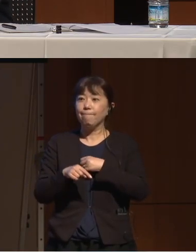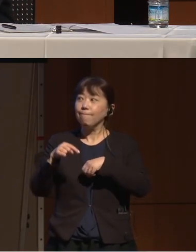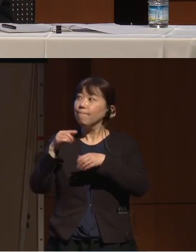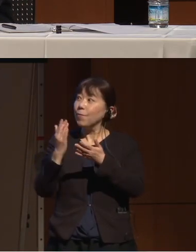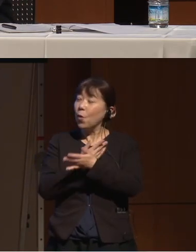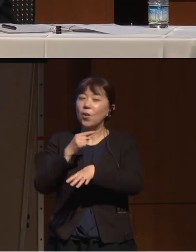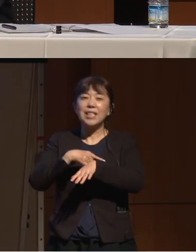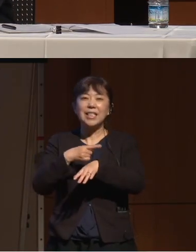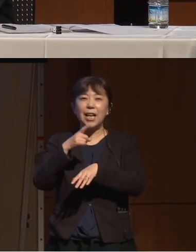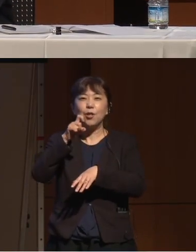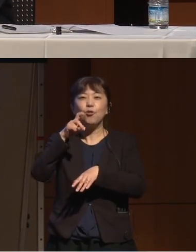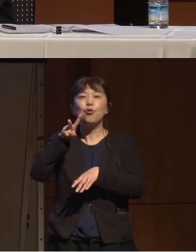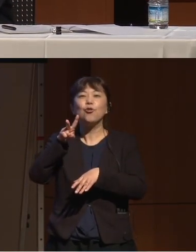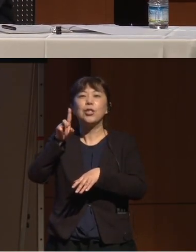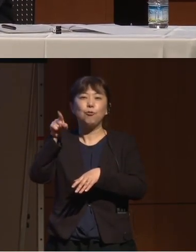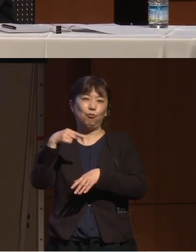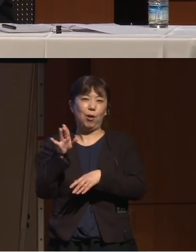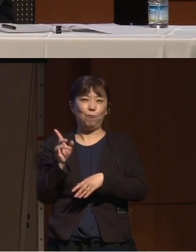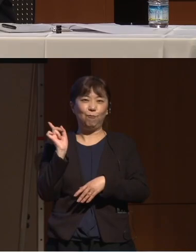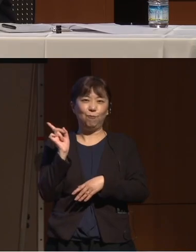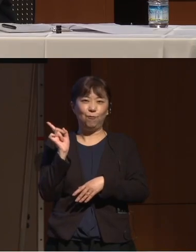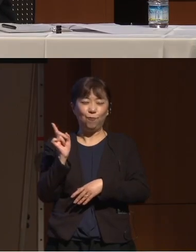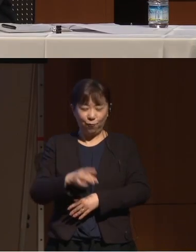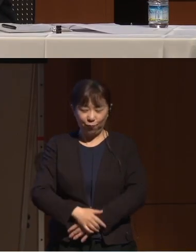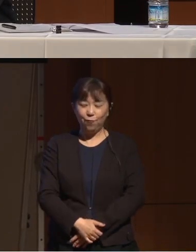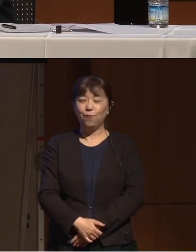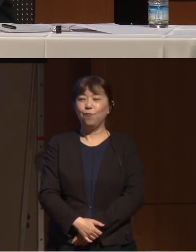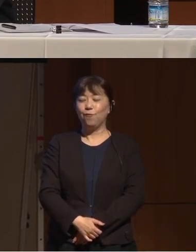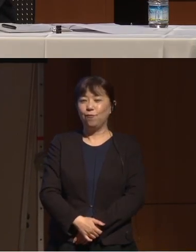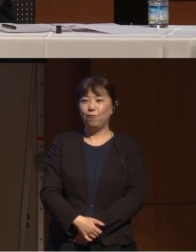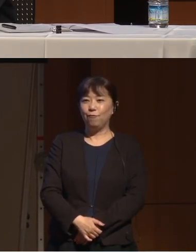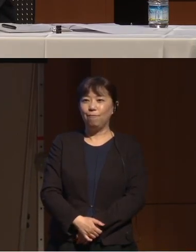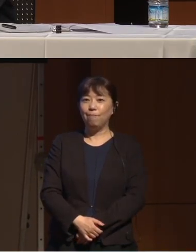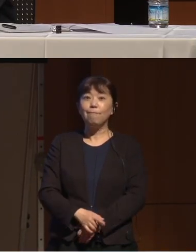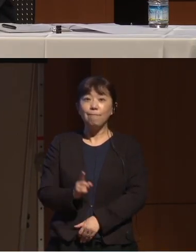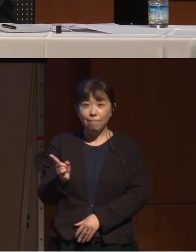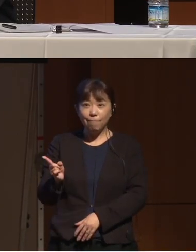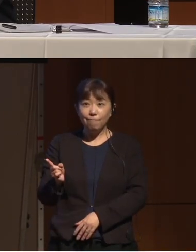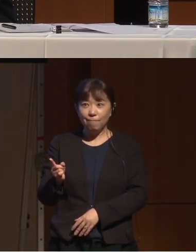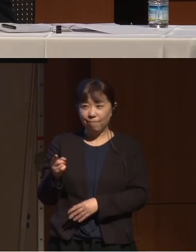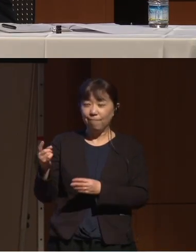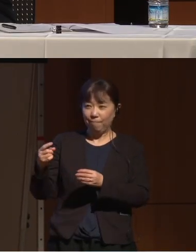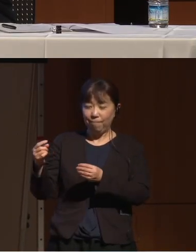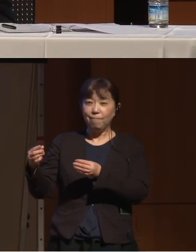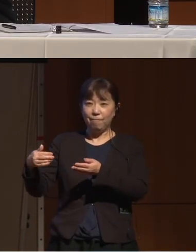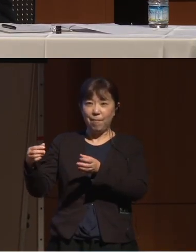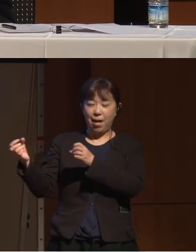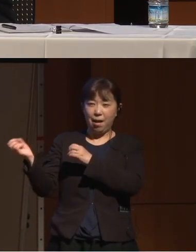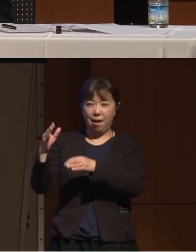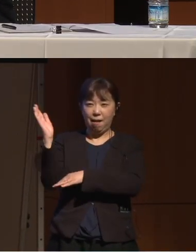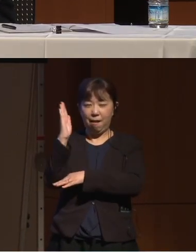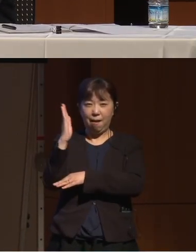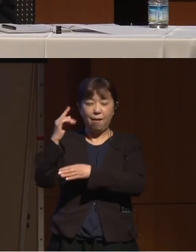so I need your additional comment after each